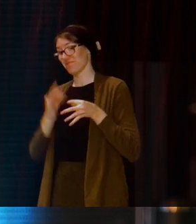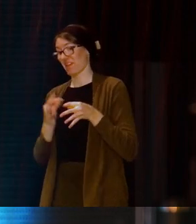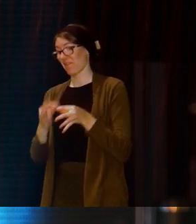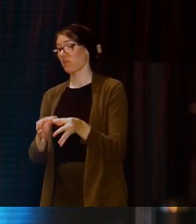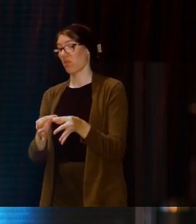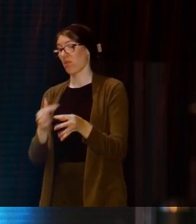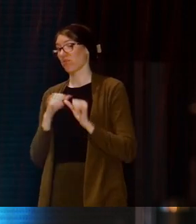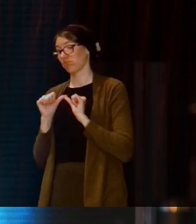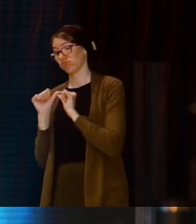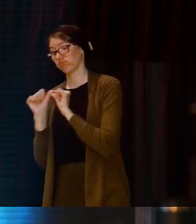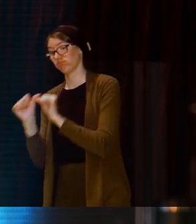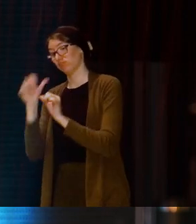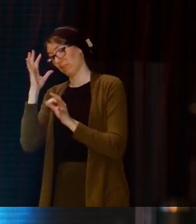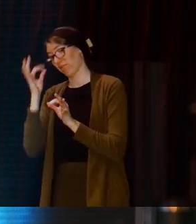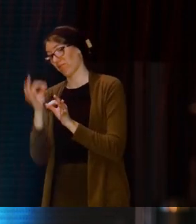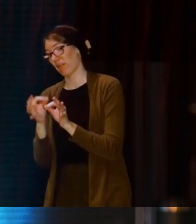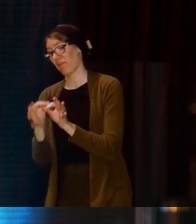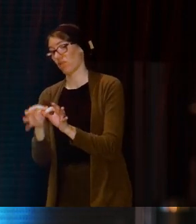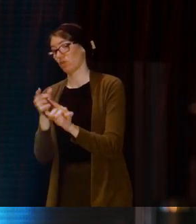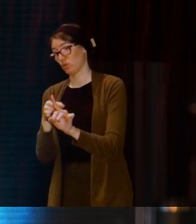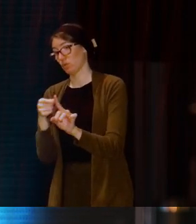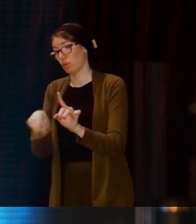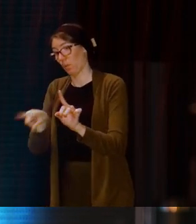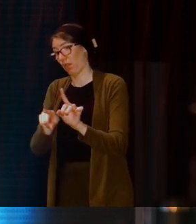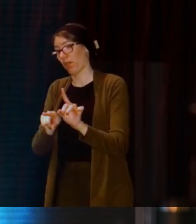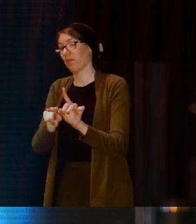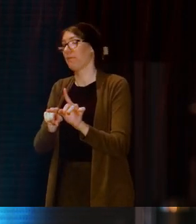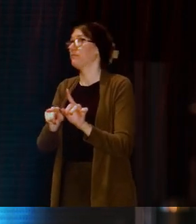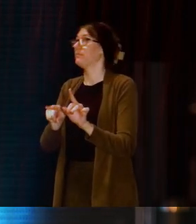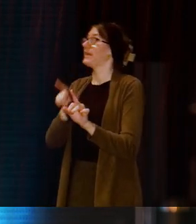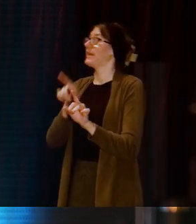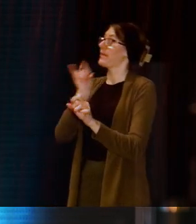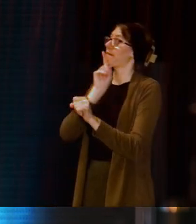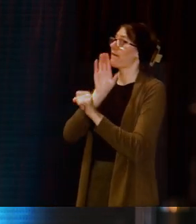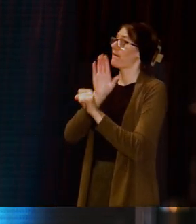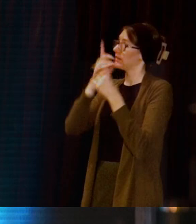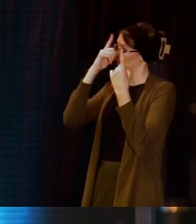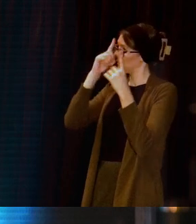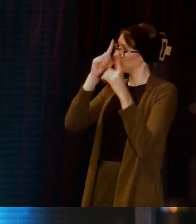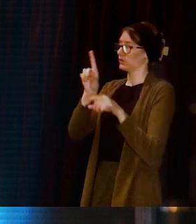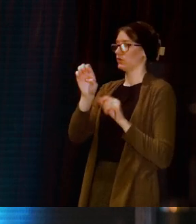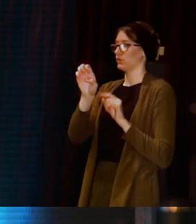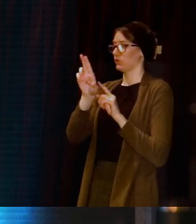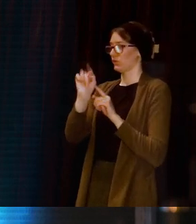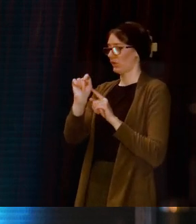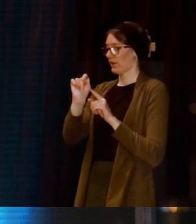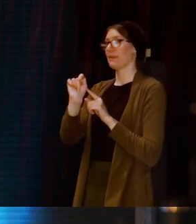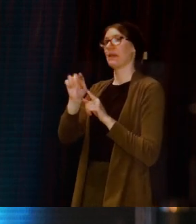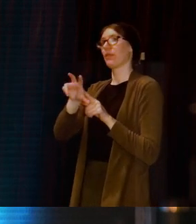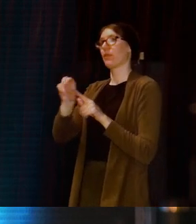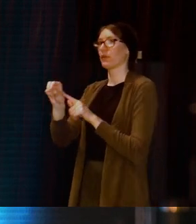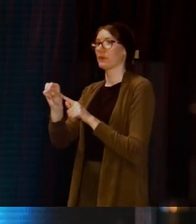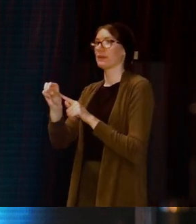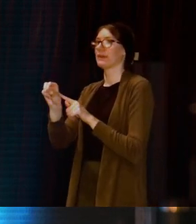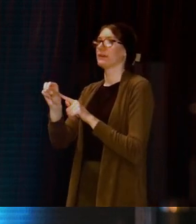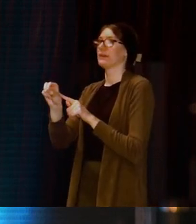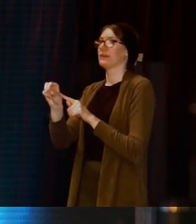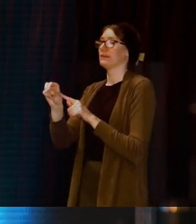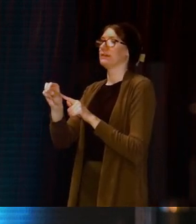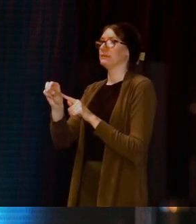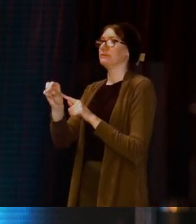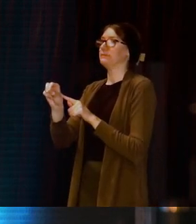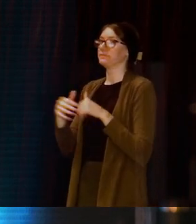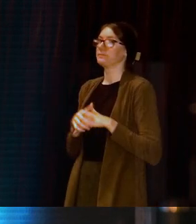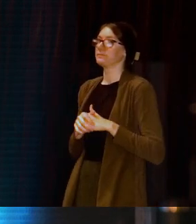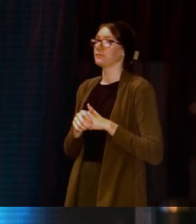going to remain faithful unto you. And it's this covenant in Deuteronomy 30 where we see this coming out as a result of the land.